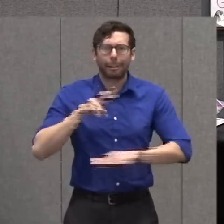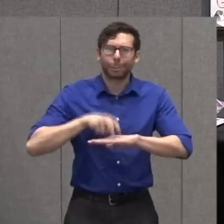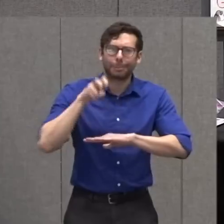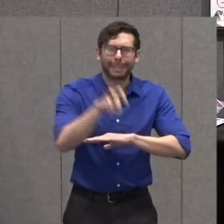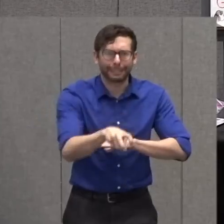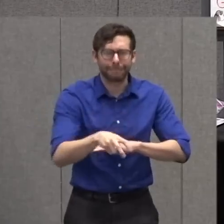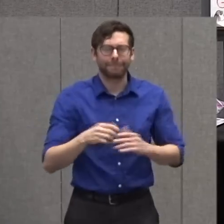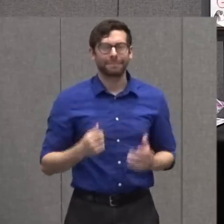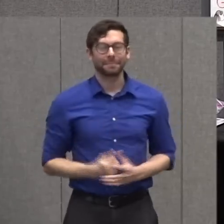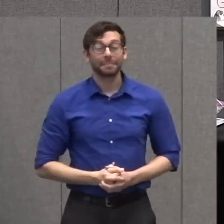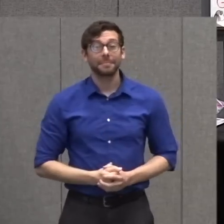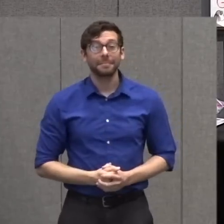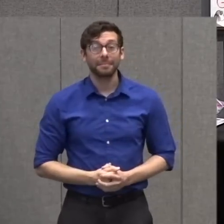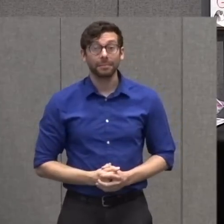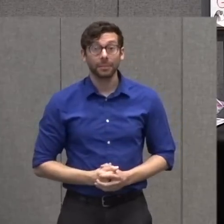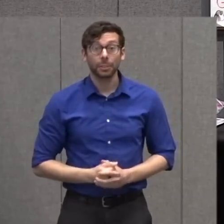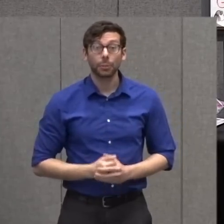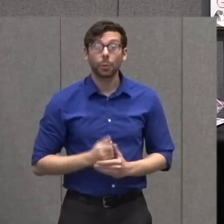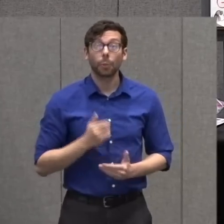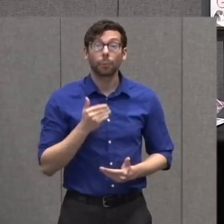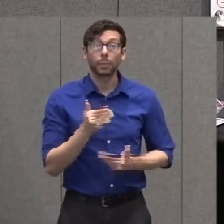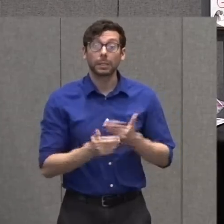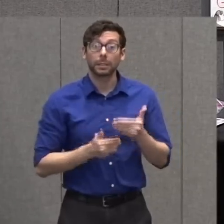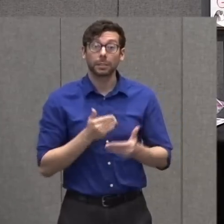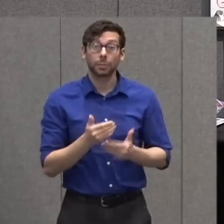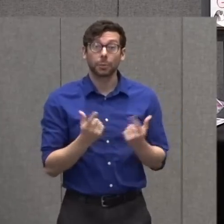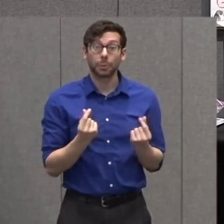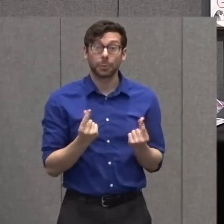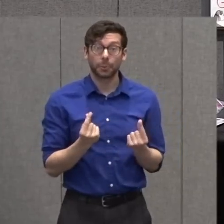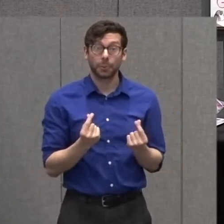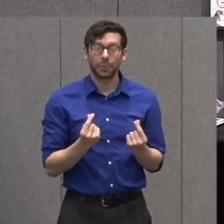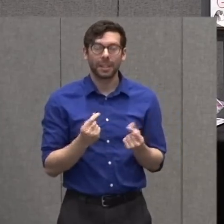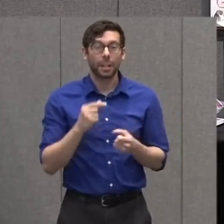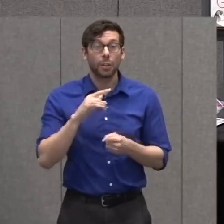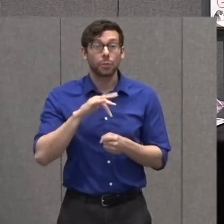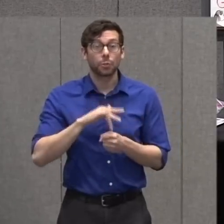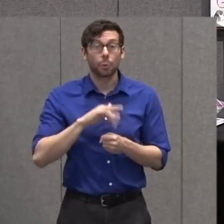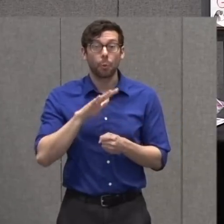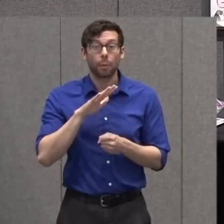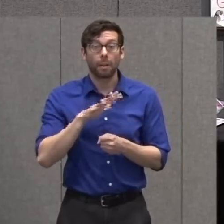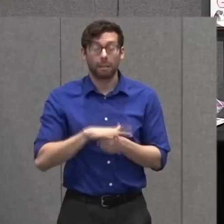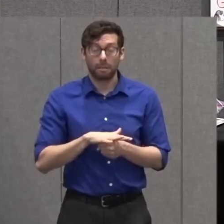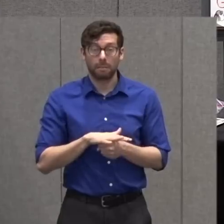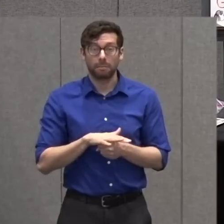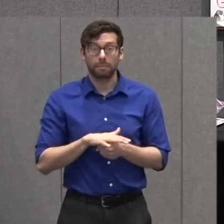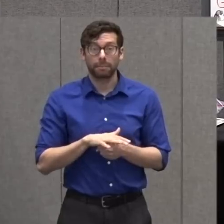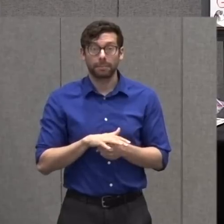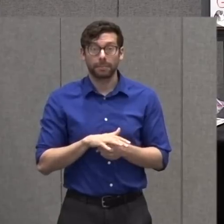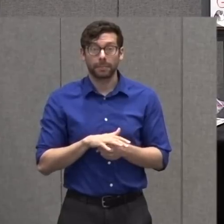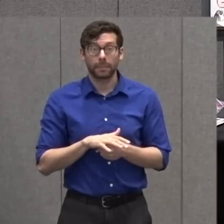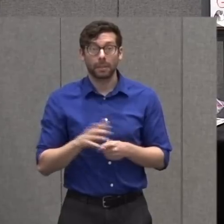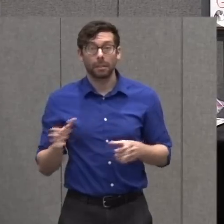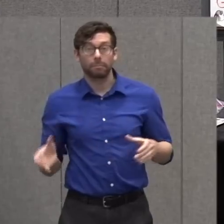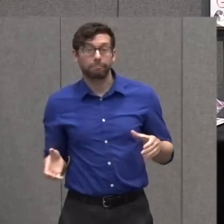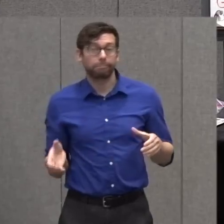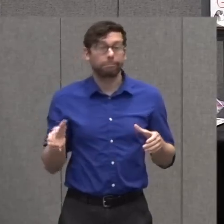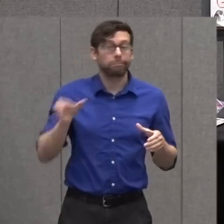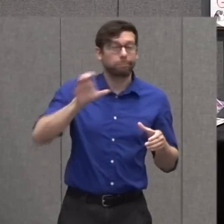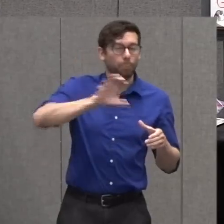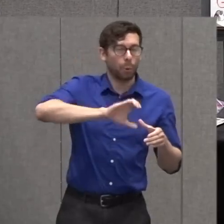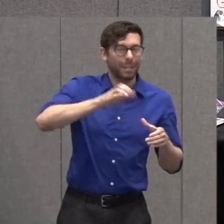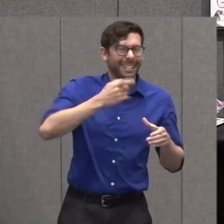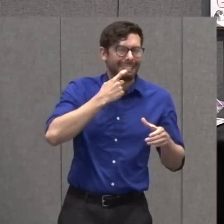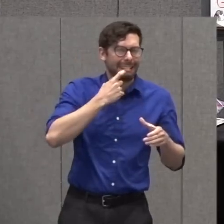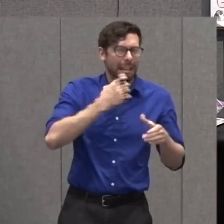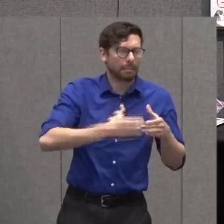procedure would be that we are going to take the soda. We're going to pour it into our glass. Then we're